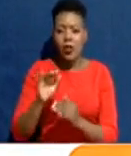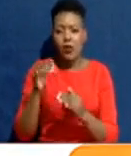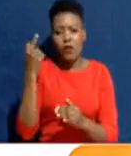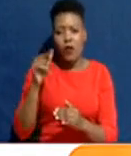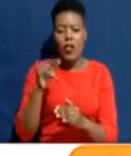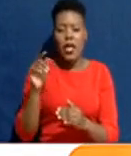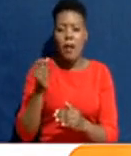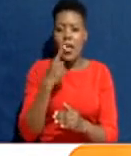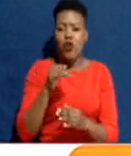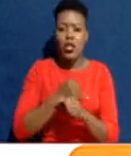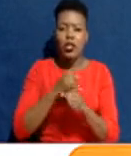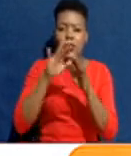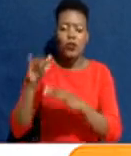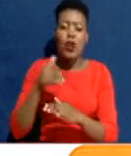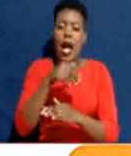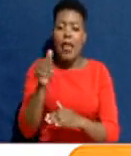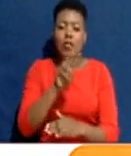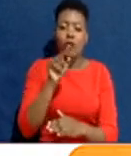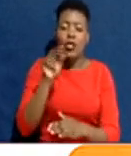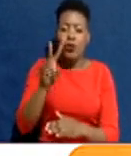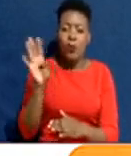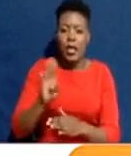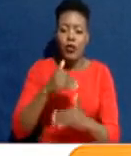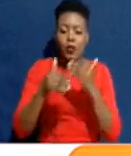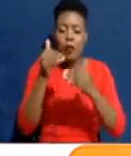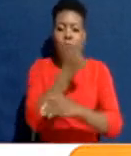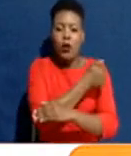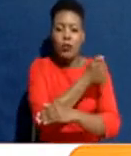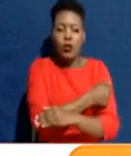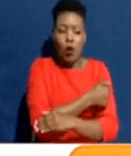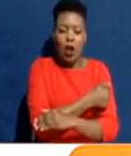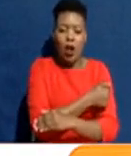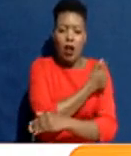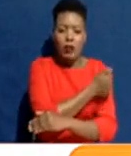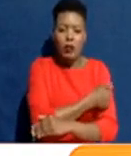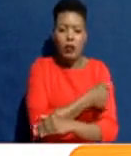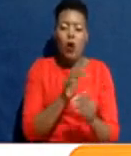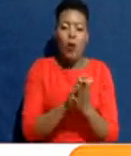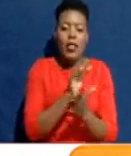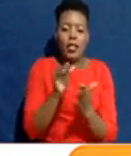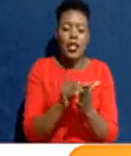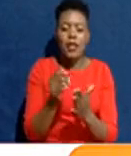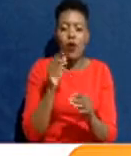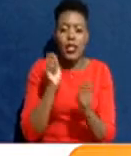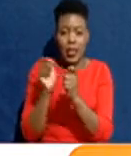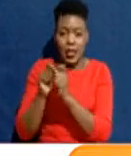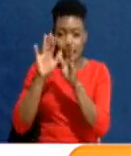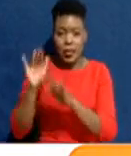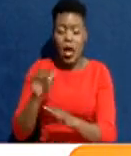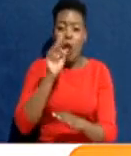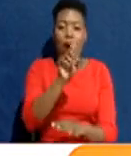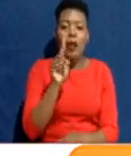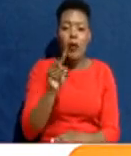shillings 2.4 billion for the construction of the Kenya National Hospital Burns and Pediatric Centers, Kenya shillings